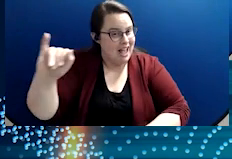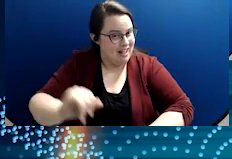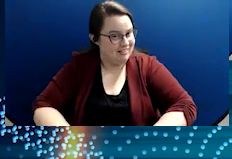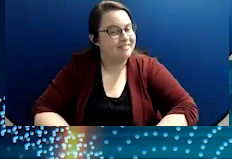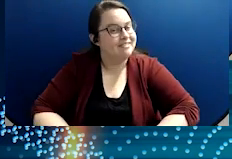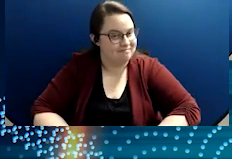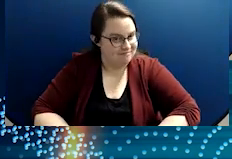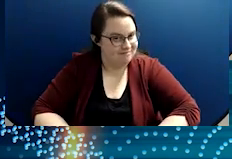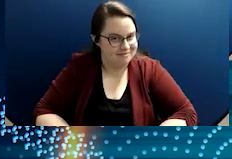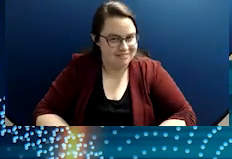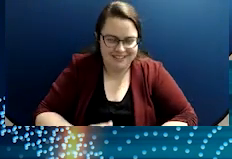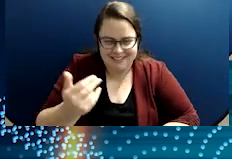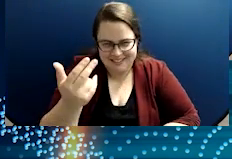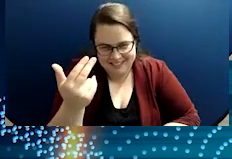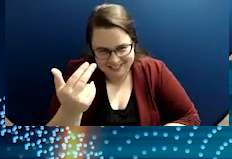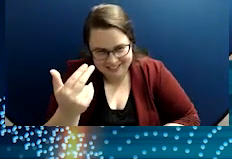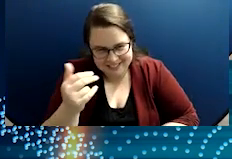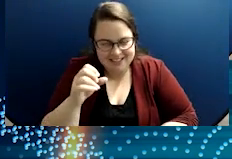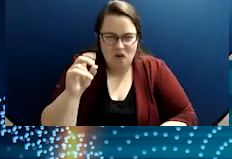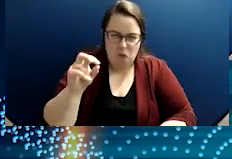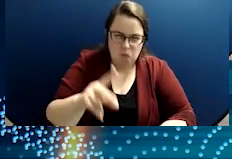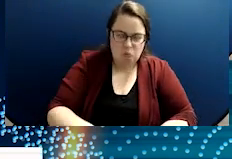Yes. All right.